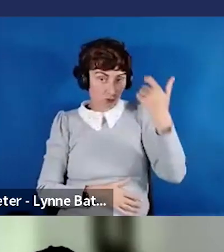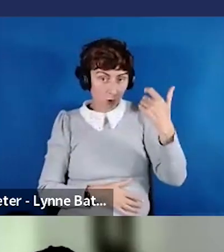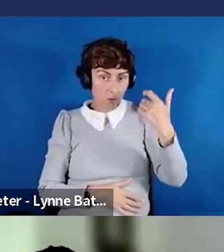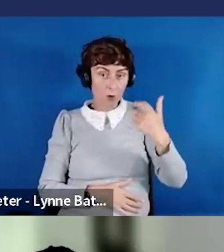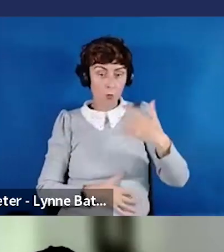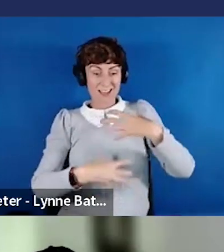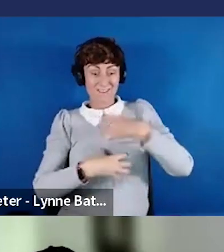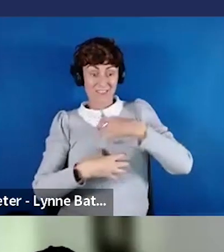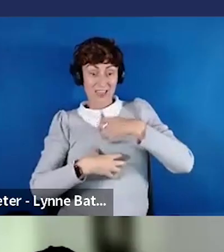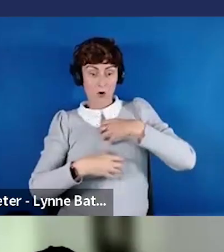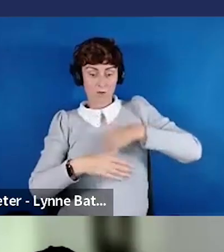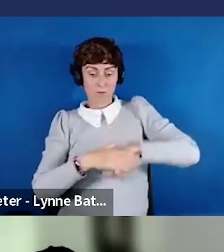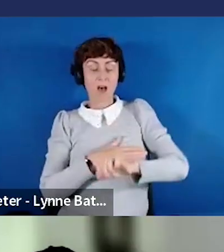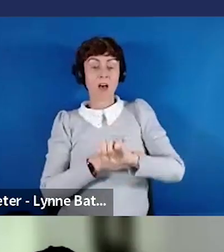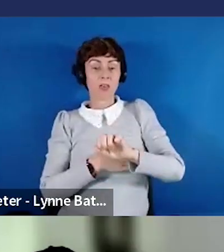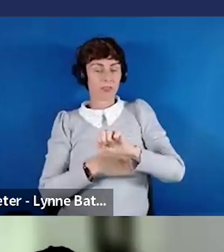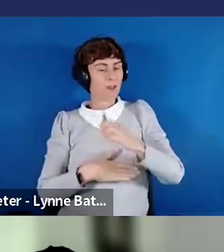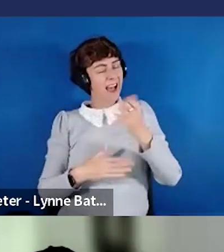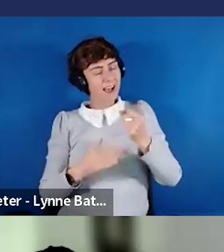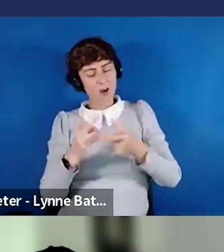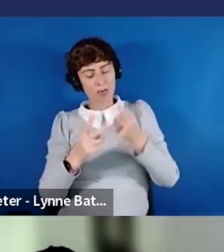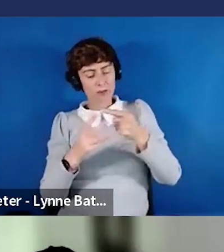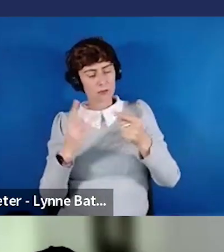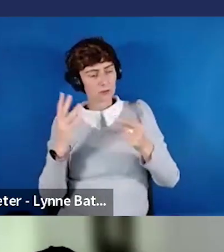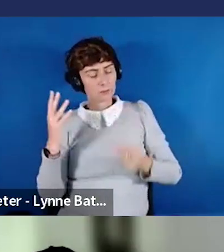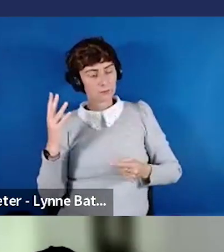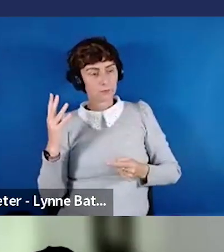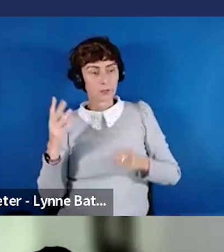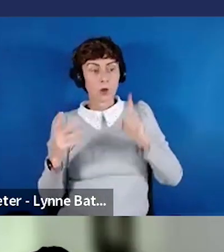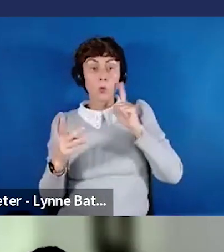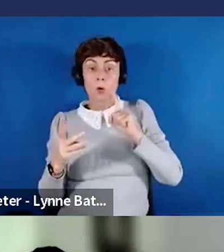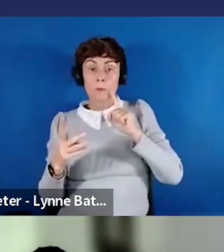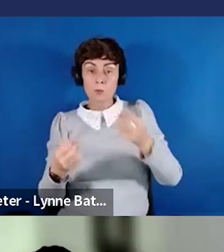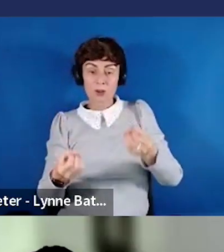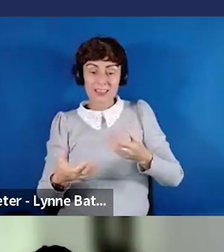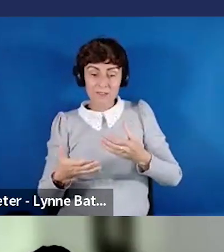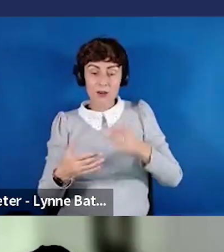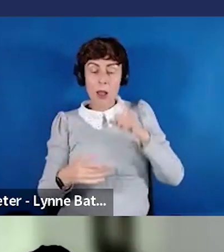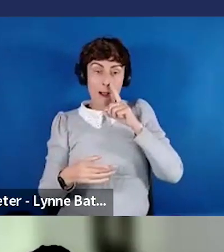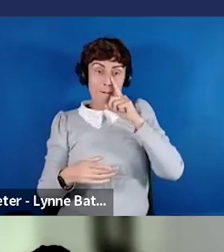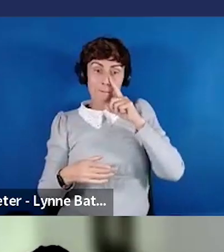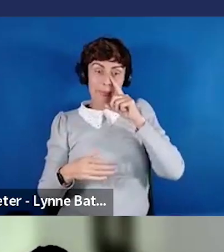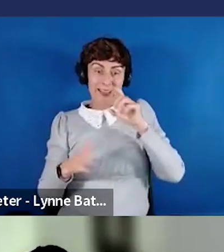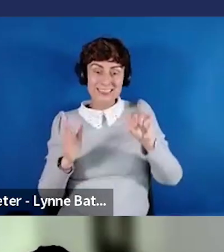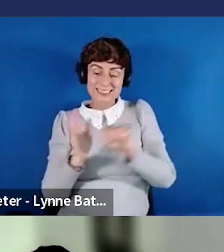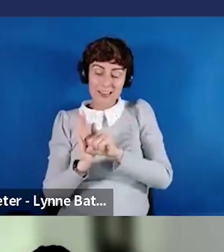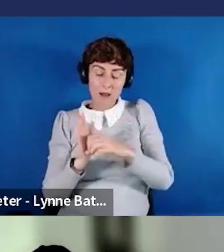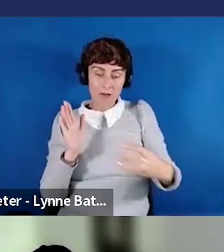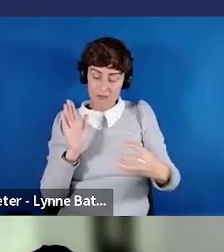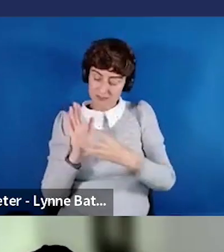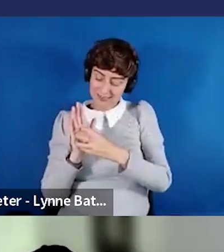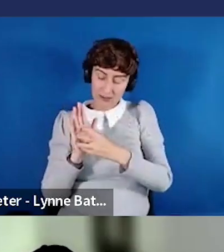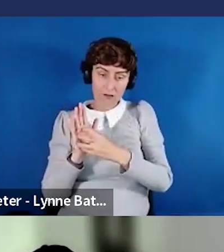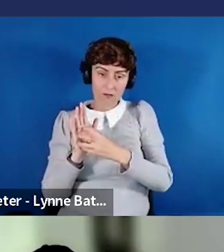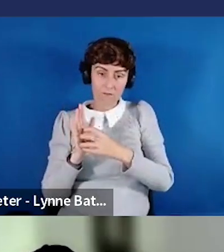childbirth. I think there were some others in there as well. And women were given a pink sticker on their maternity notes that would have been